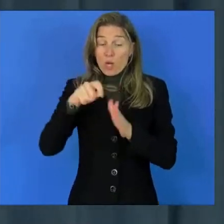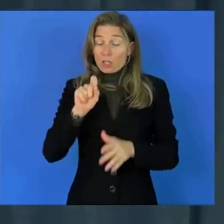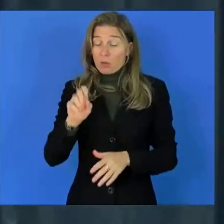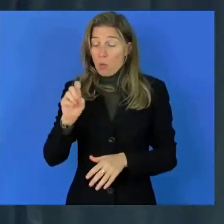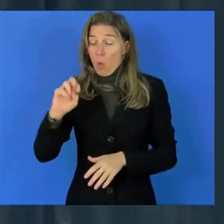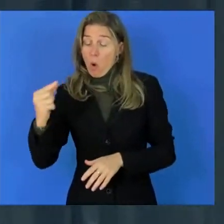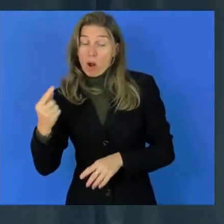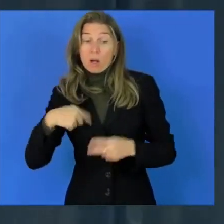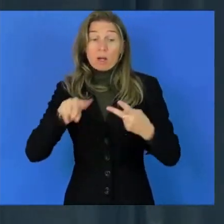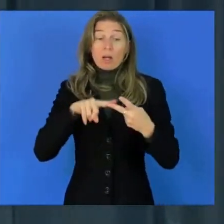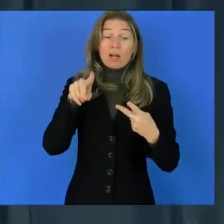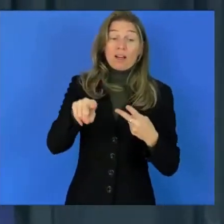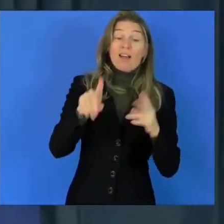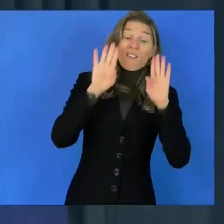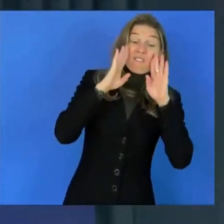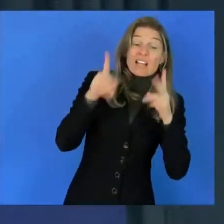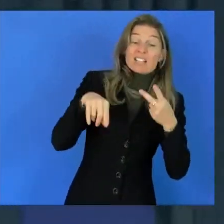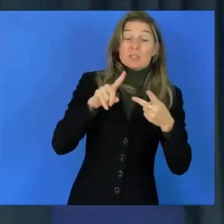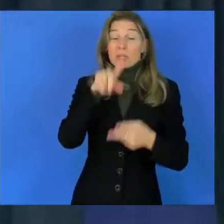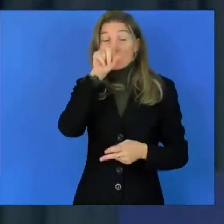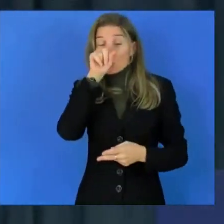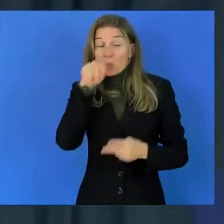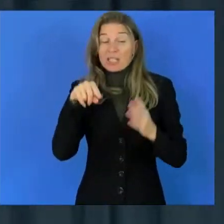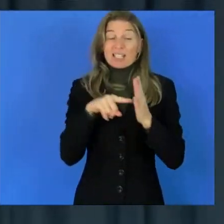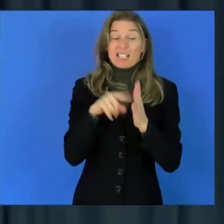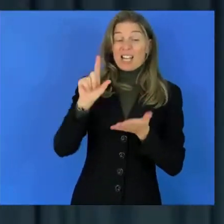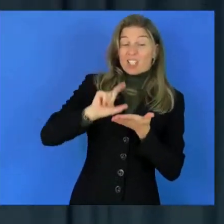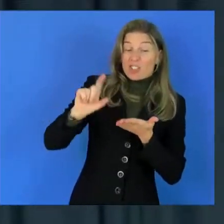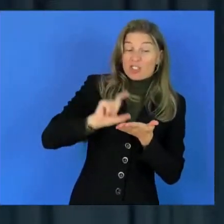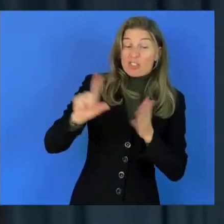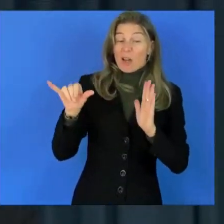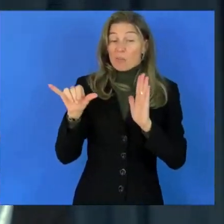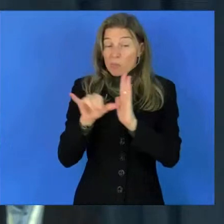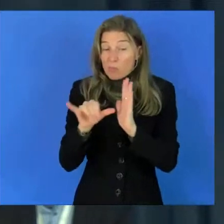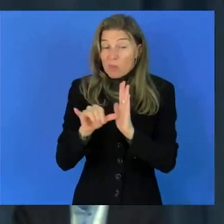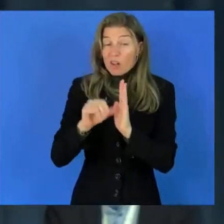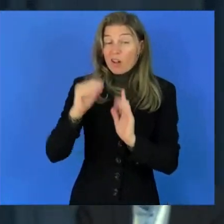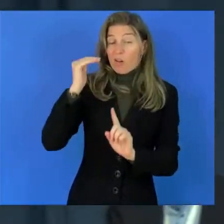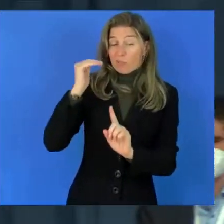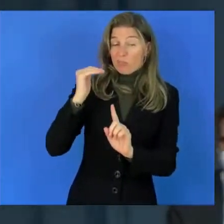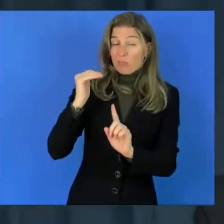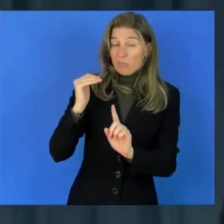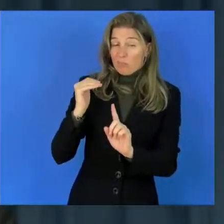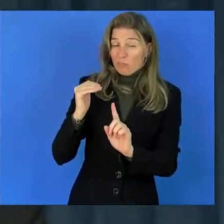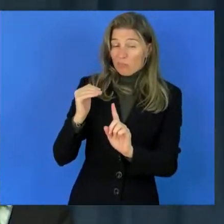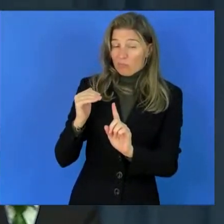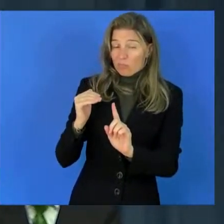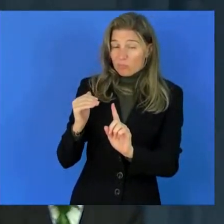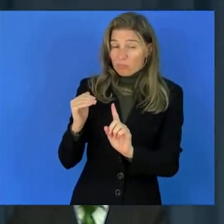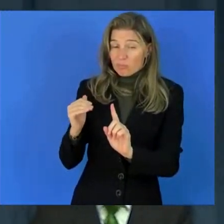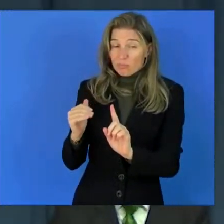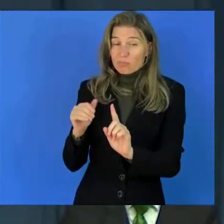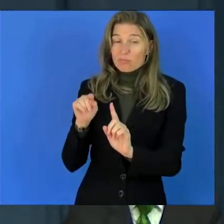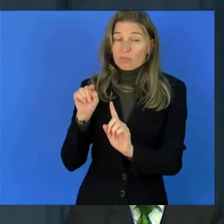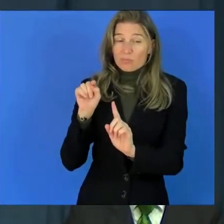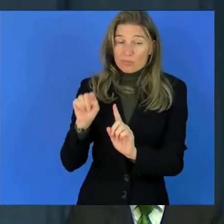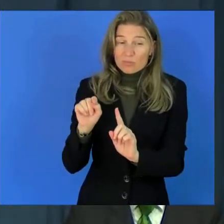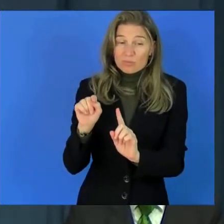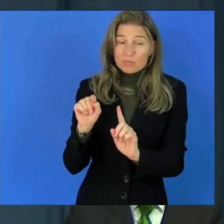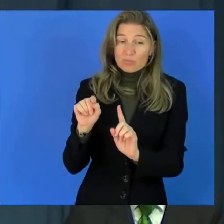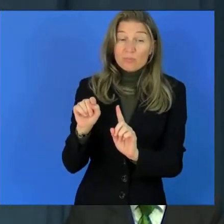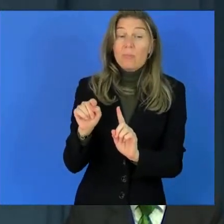Twitter, Instagram, but the most important, I guess, address you need to know is our website,